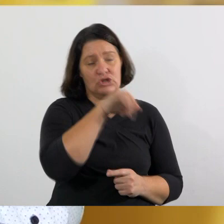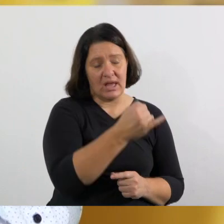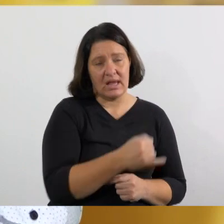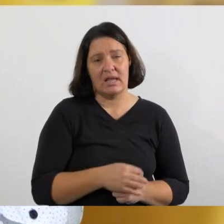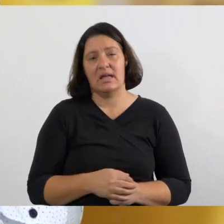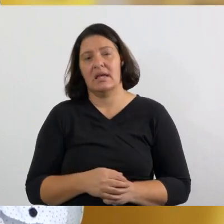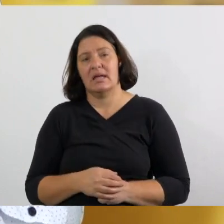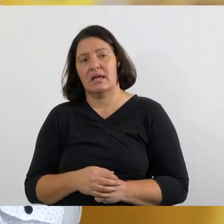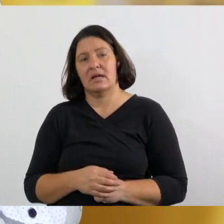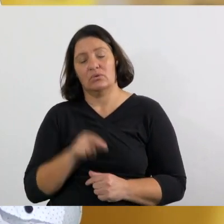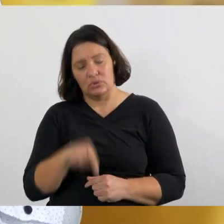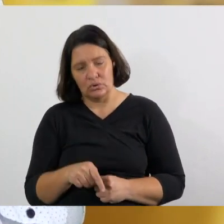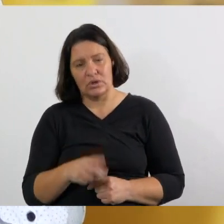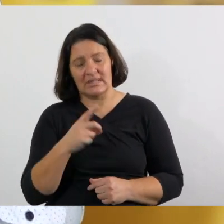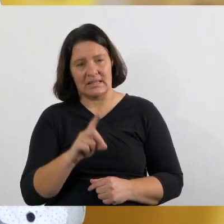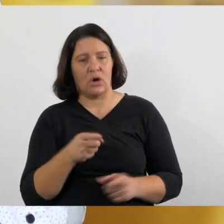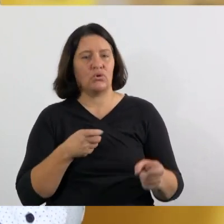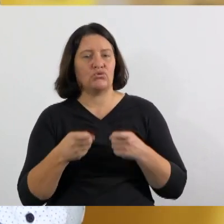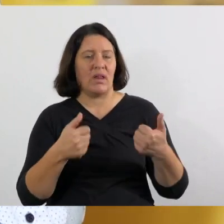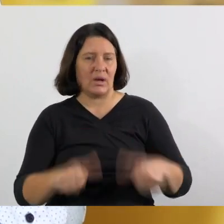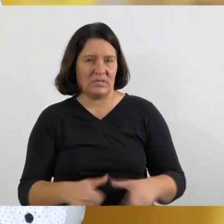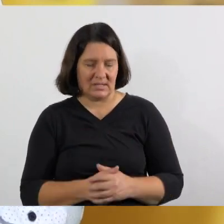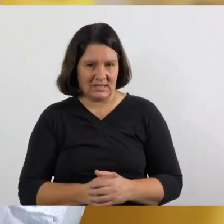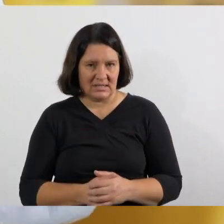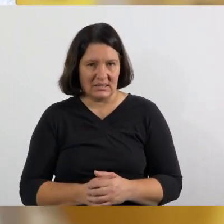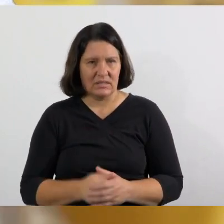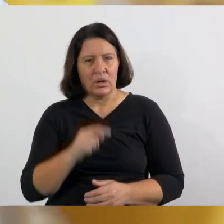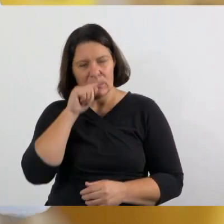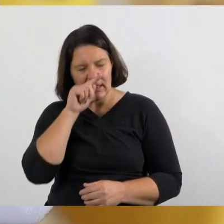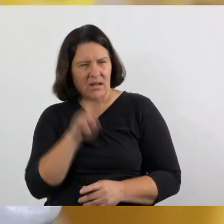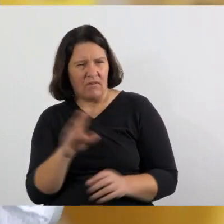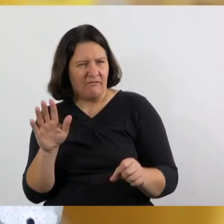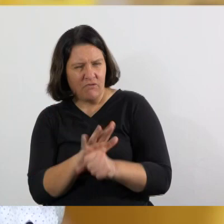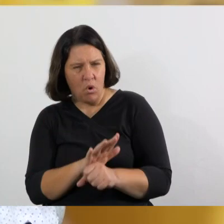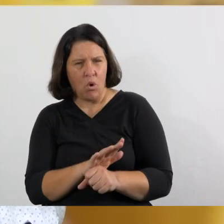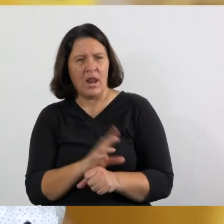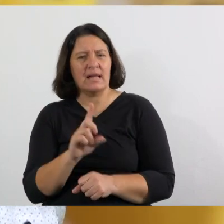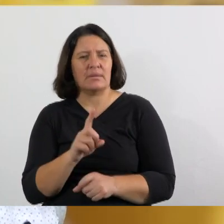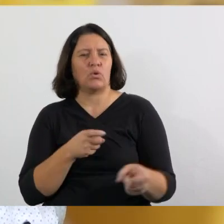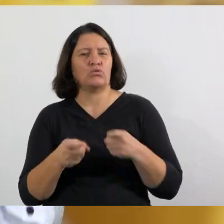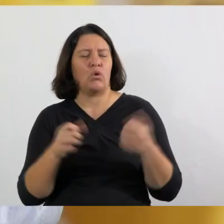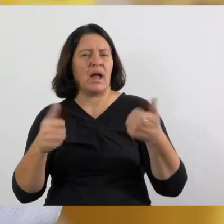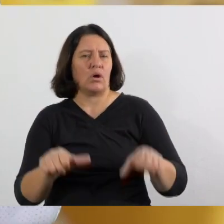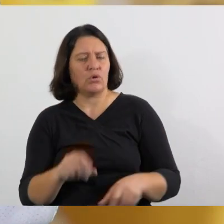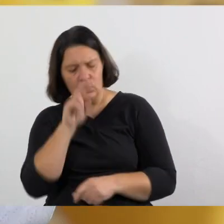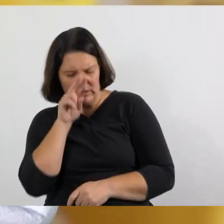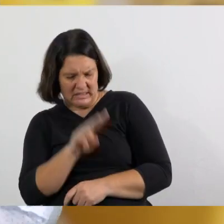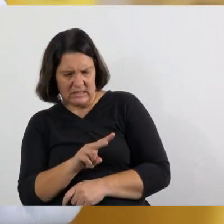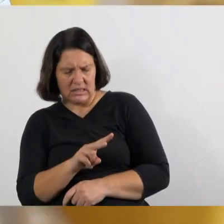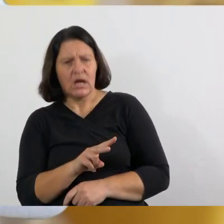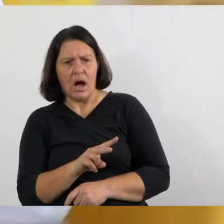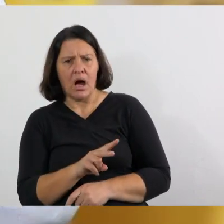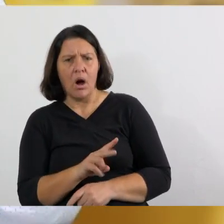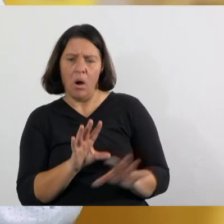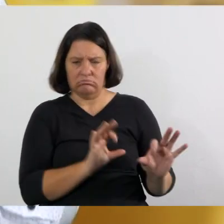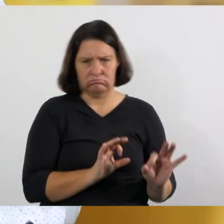Debtors Journal to the Debtors Control account. Now we want to see the full Debtors Control account and see how it looks